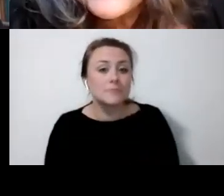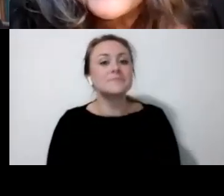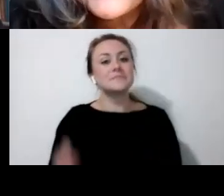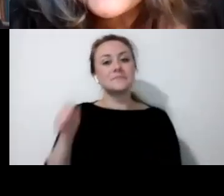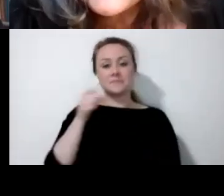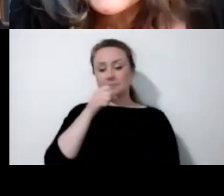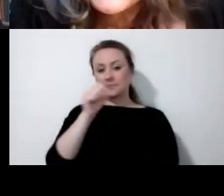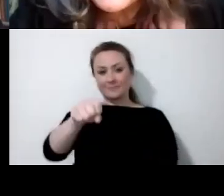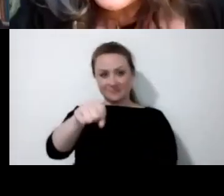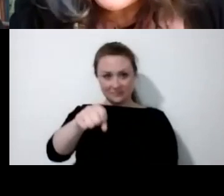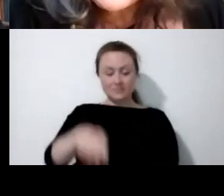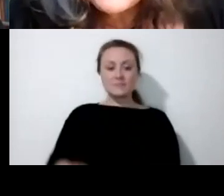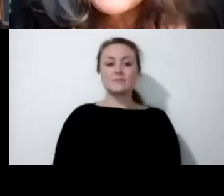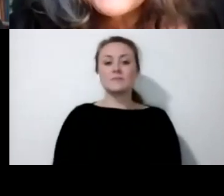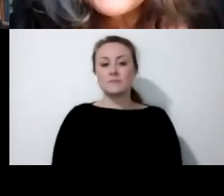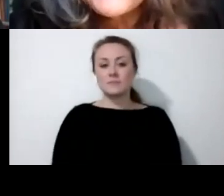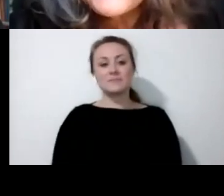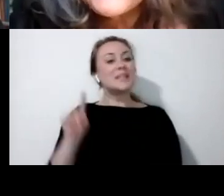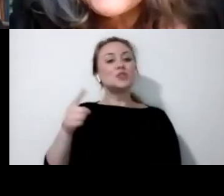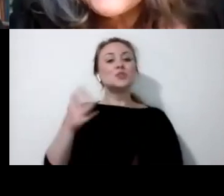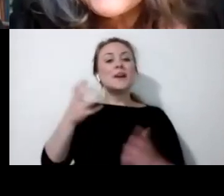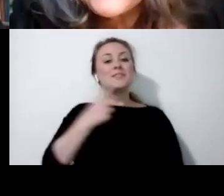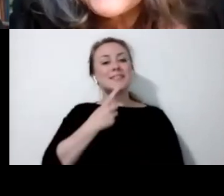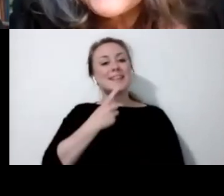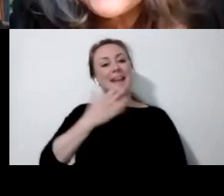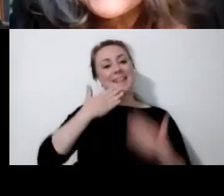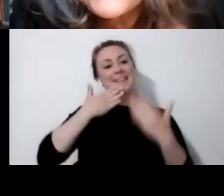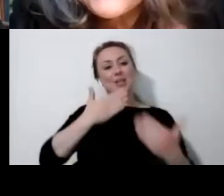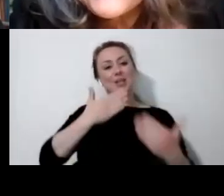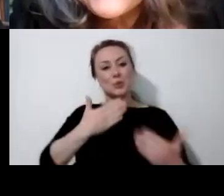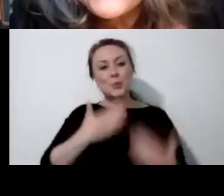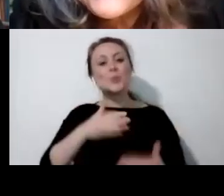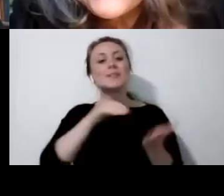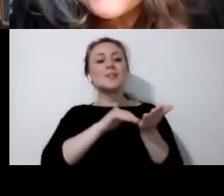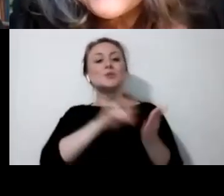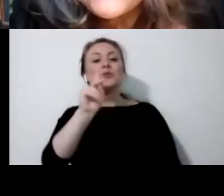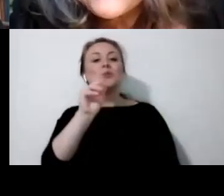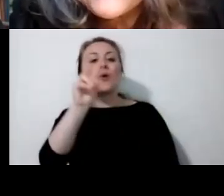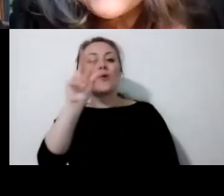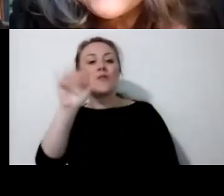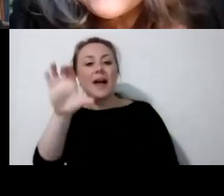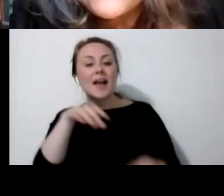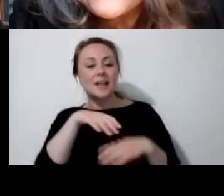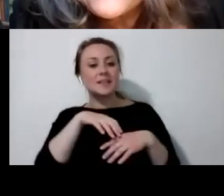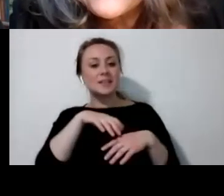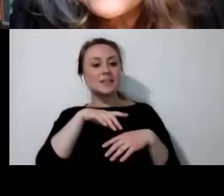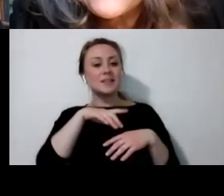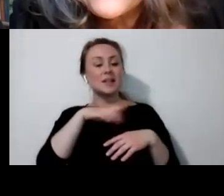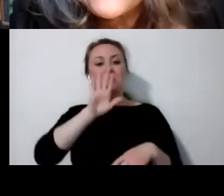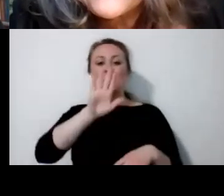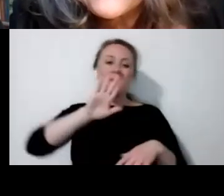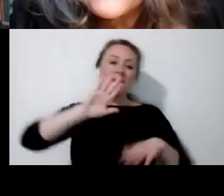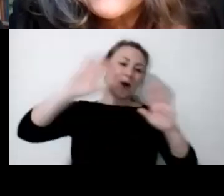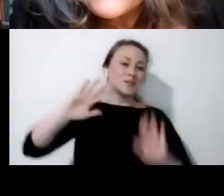I just want to say thank you to Dr. Kovac for the great presentation.